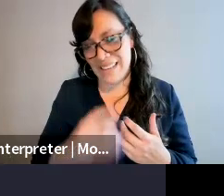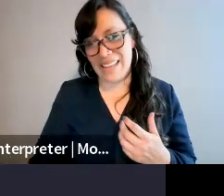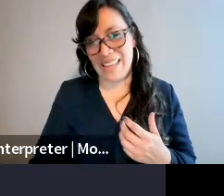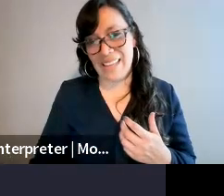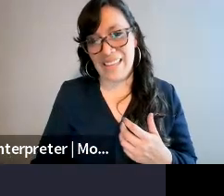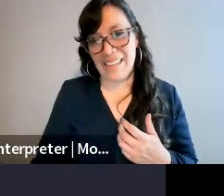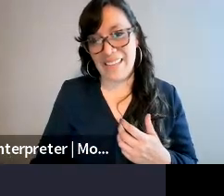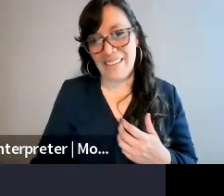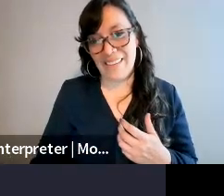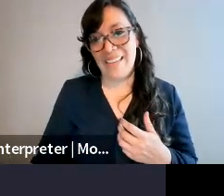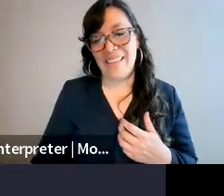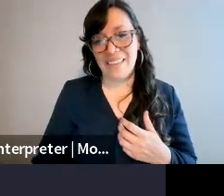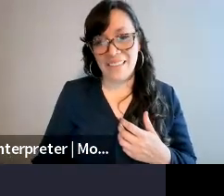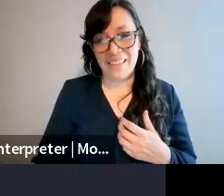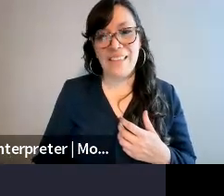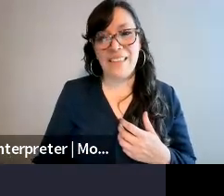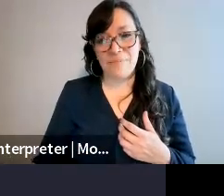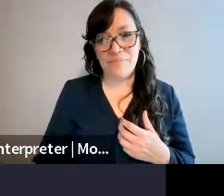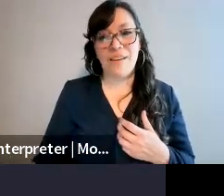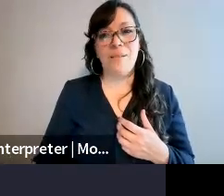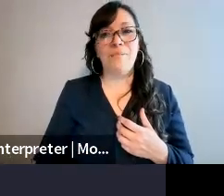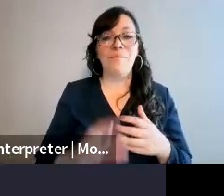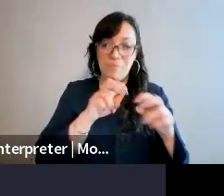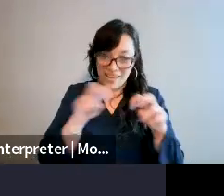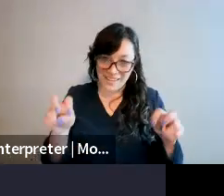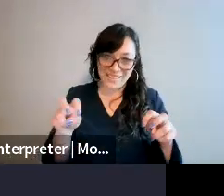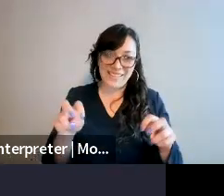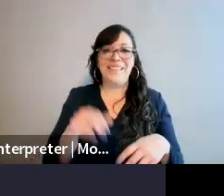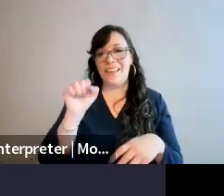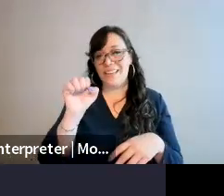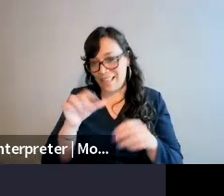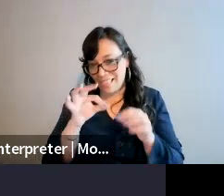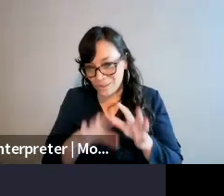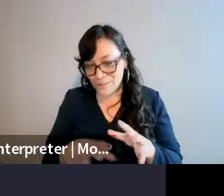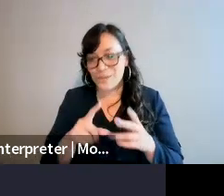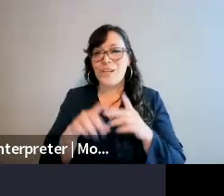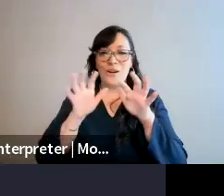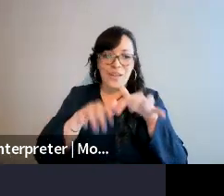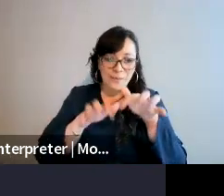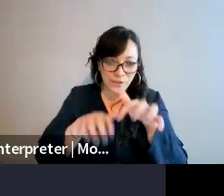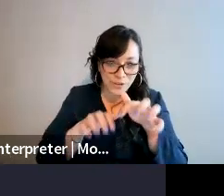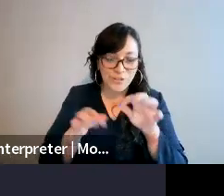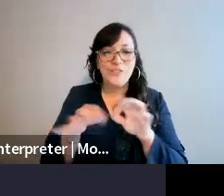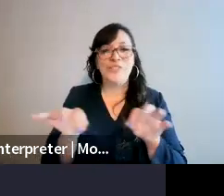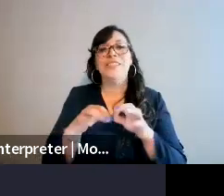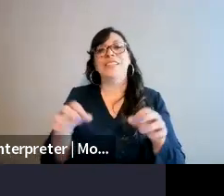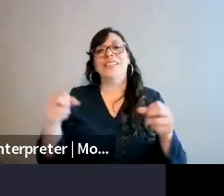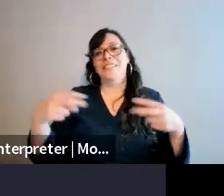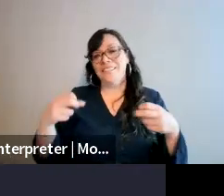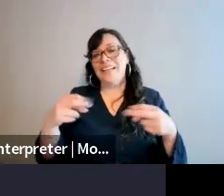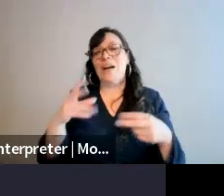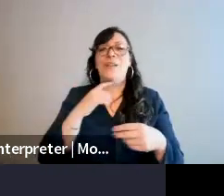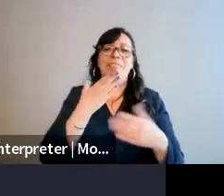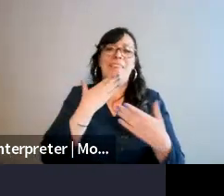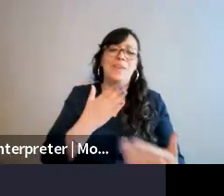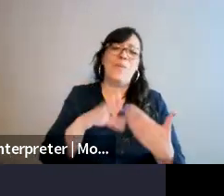I want to thank the panelists. I want to thank our access team, our ASL interpreters, and our captioners, and thank all of you so, so much